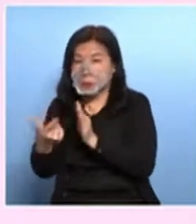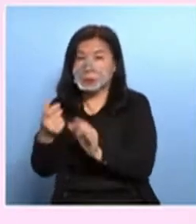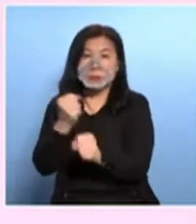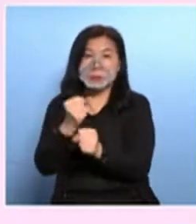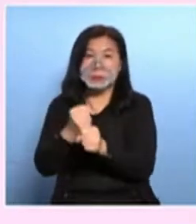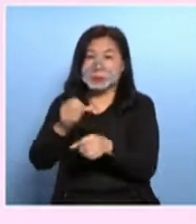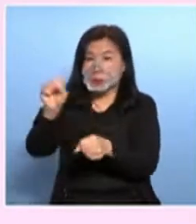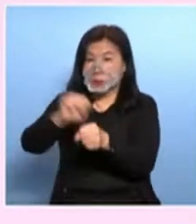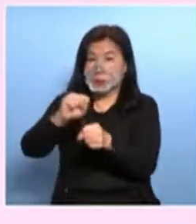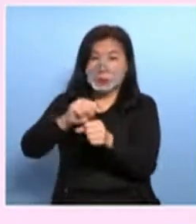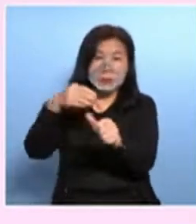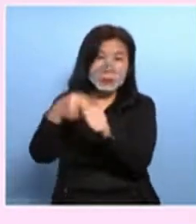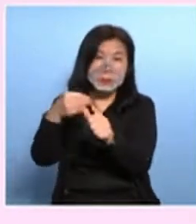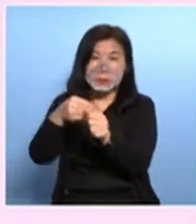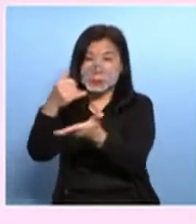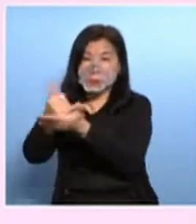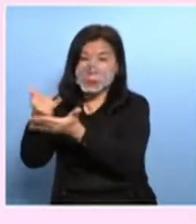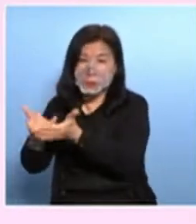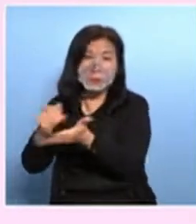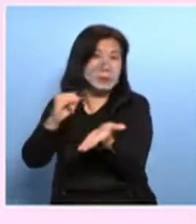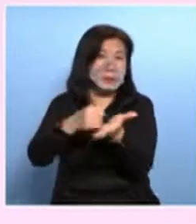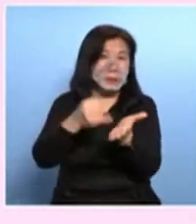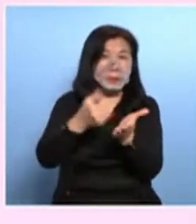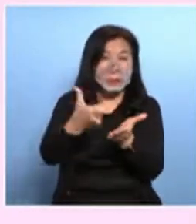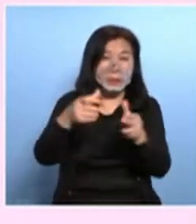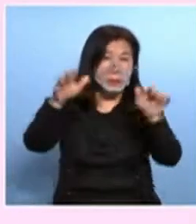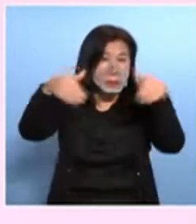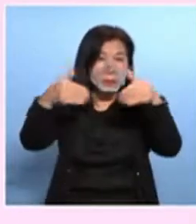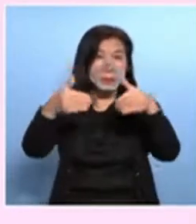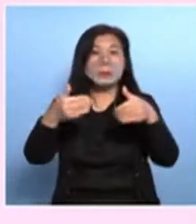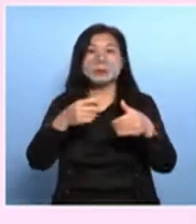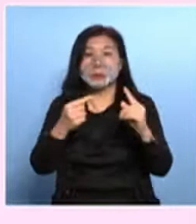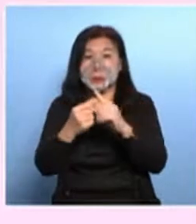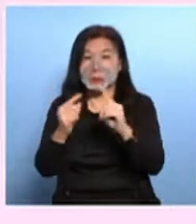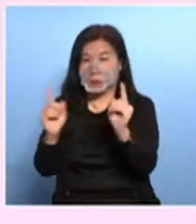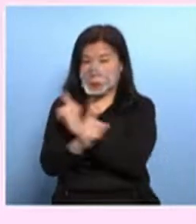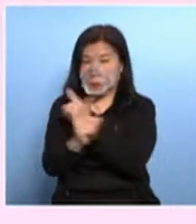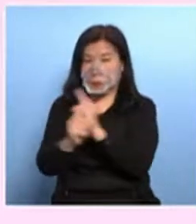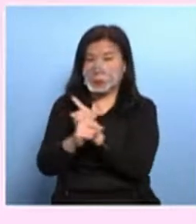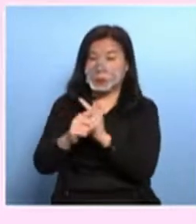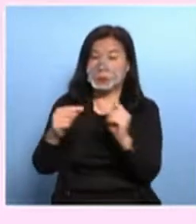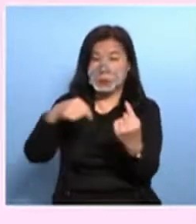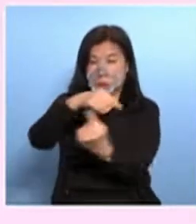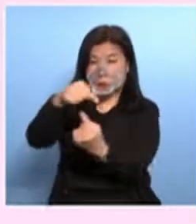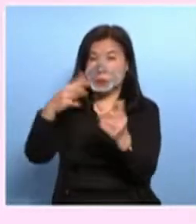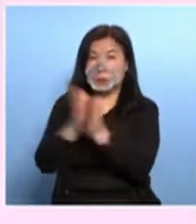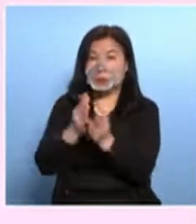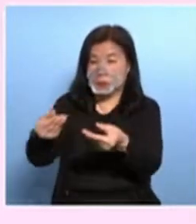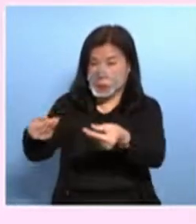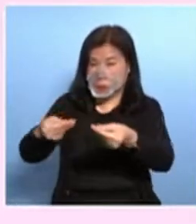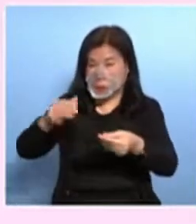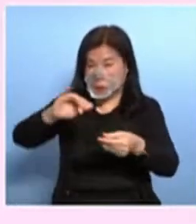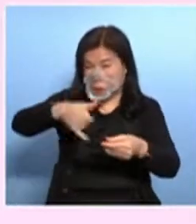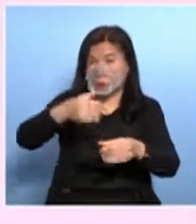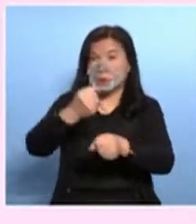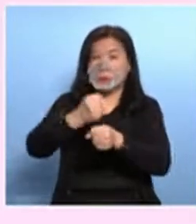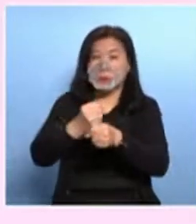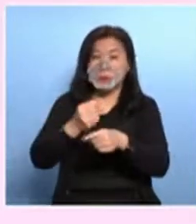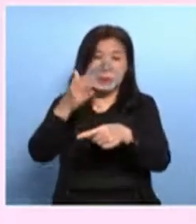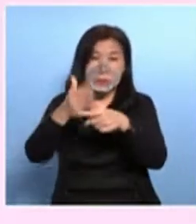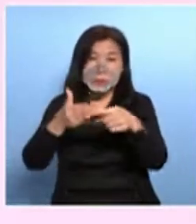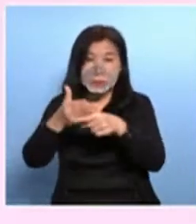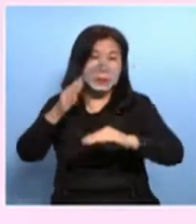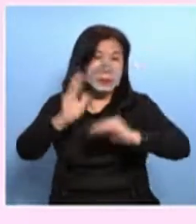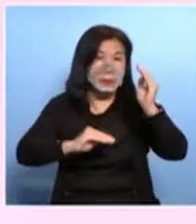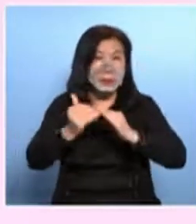Construction Industry Council for supporting manpower training, which includes increasing the training places and the amount of allowance for trades facing labor shortage